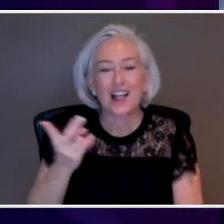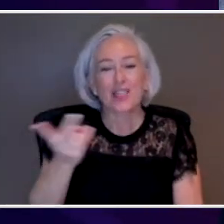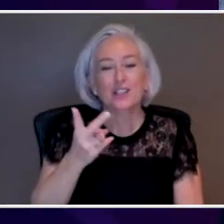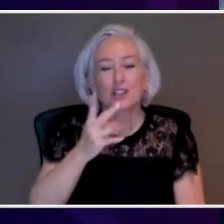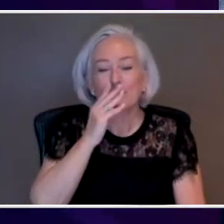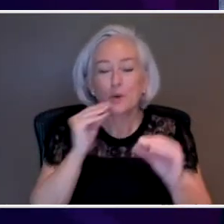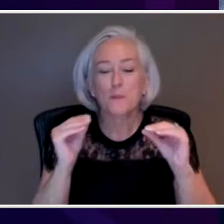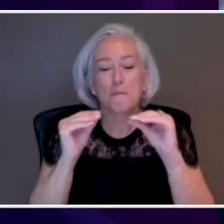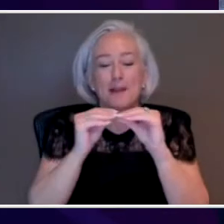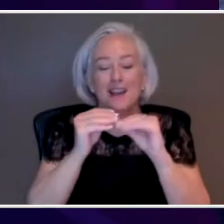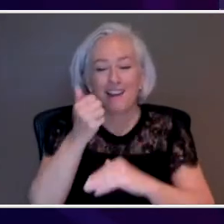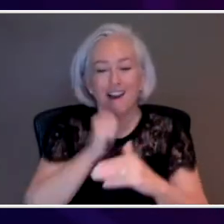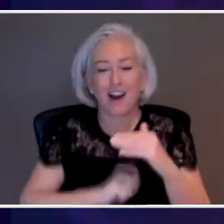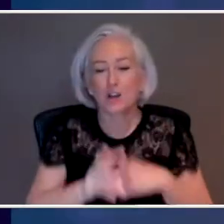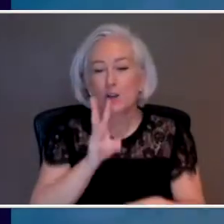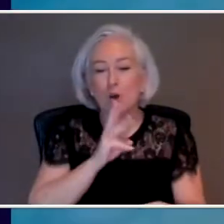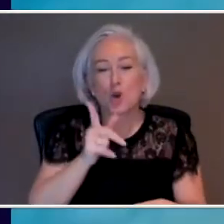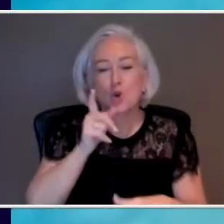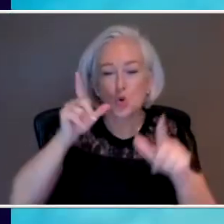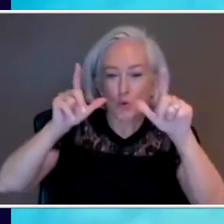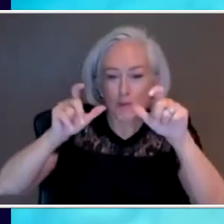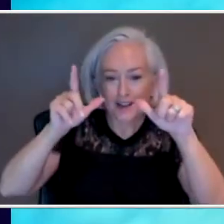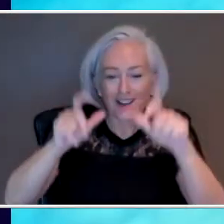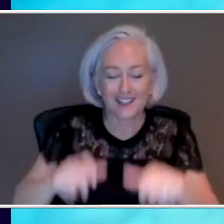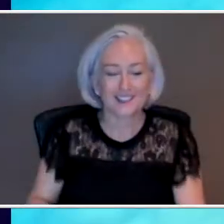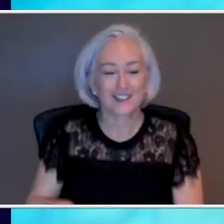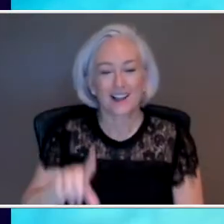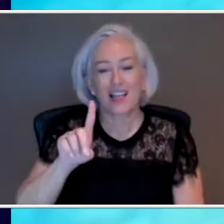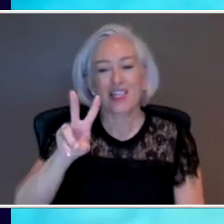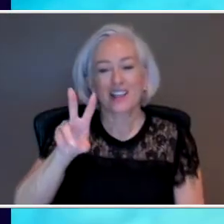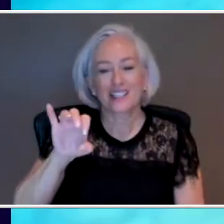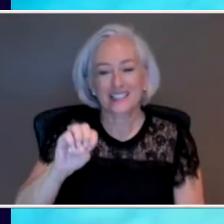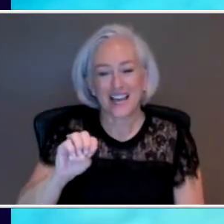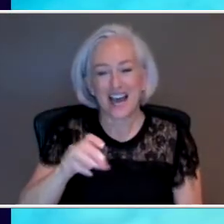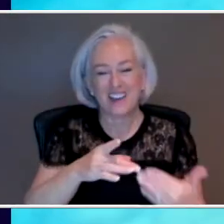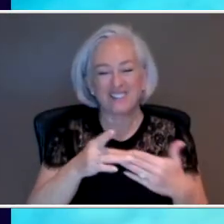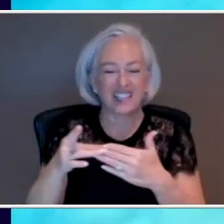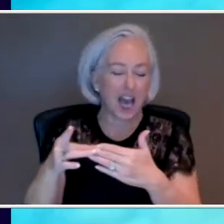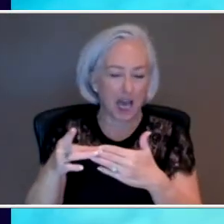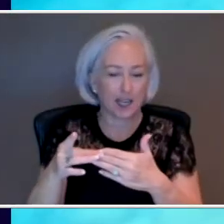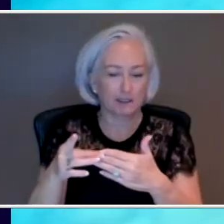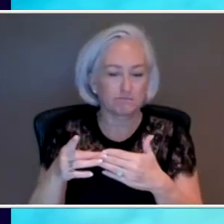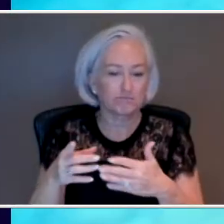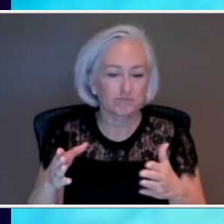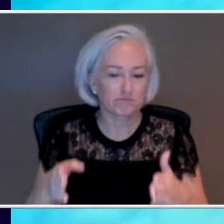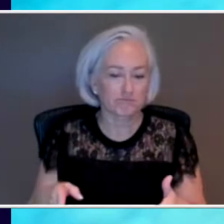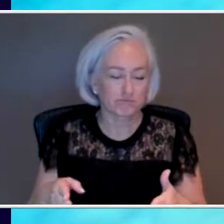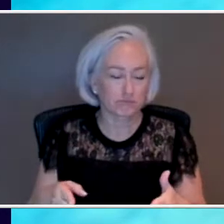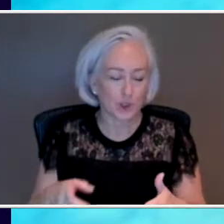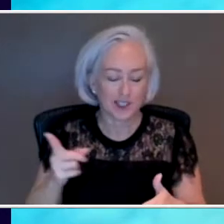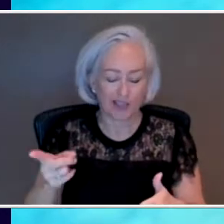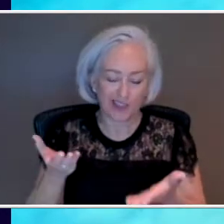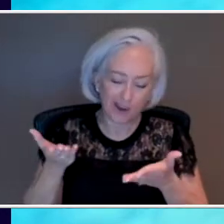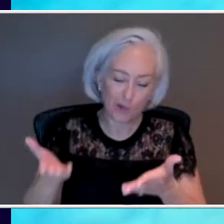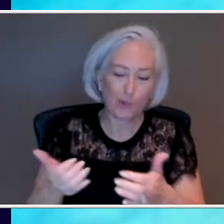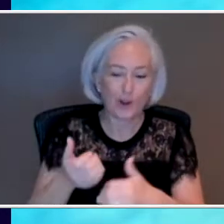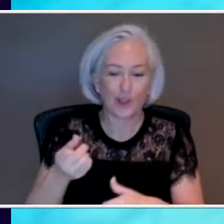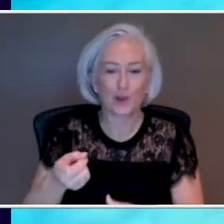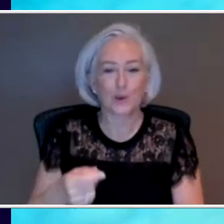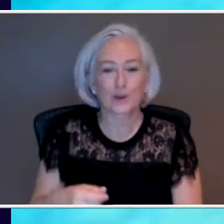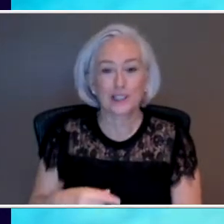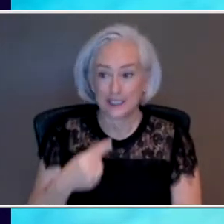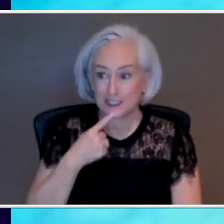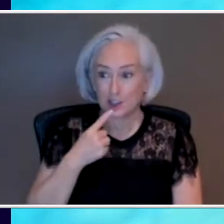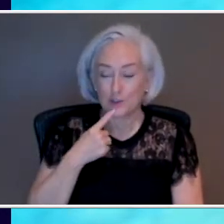taking the picture? The dive master. So you have a dive guide, and so they're there with you the whole time. Did you say ahead of time, hold on to